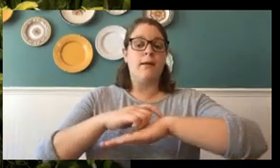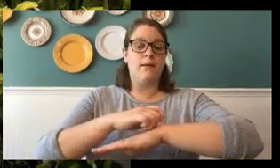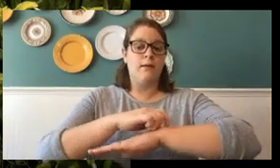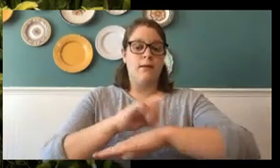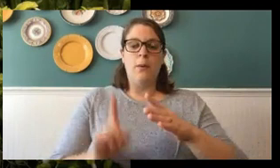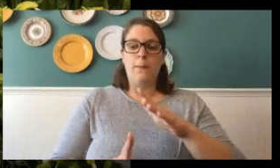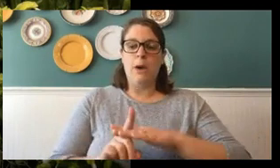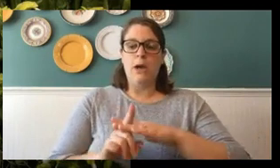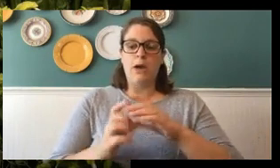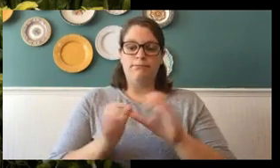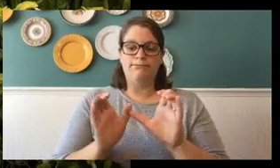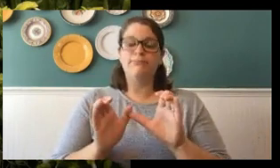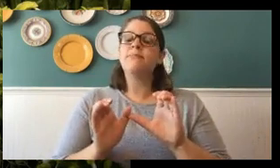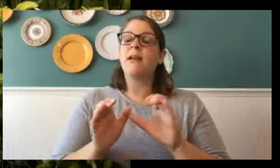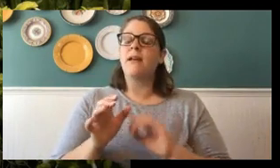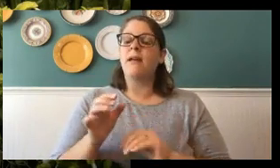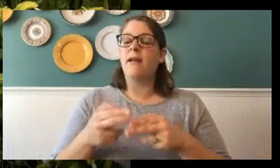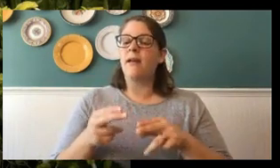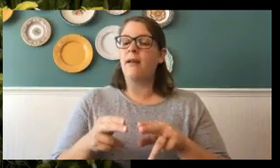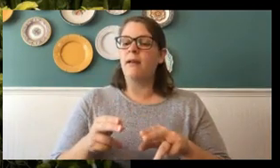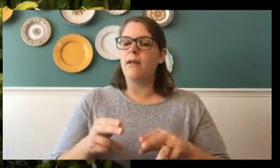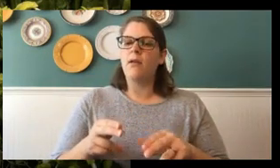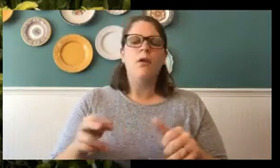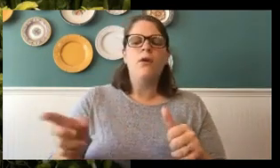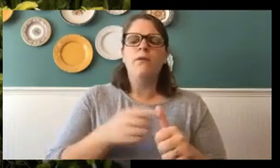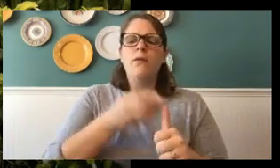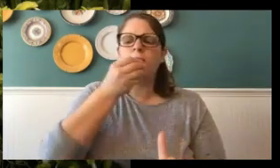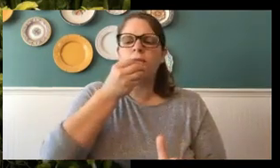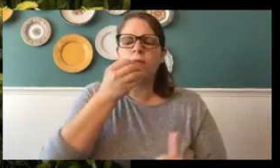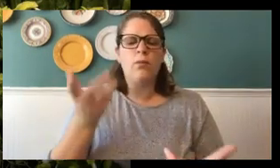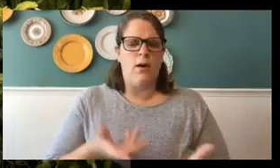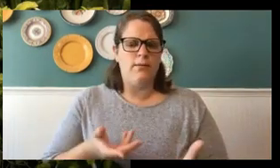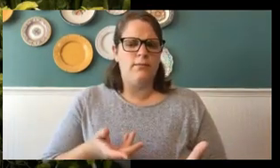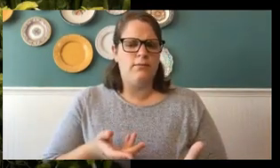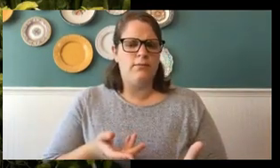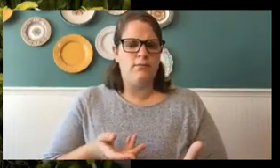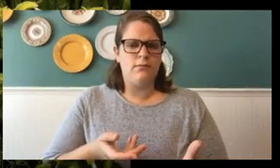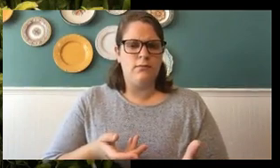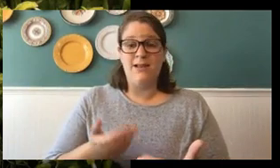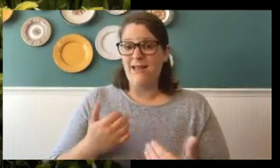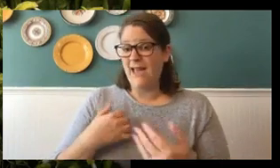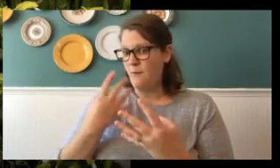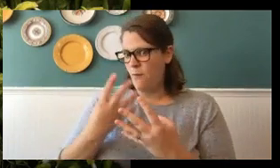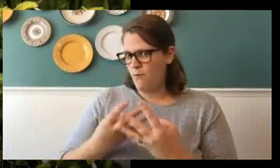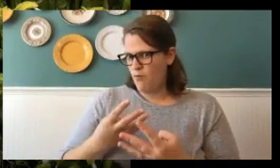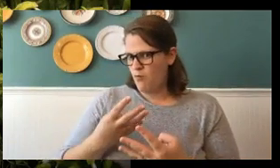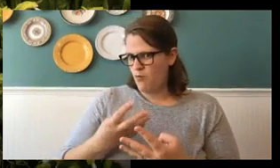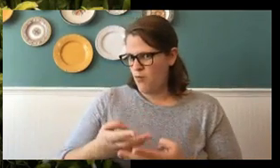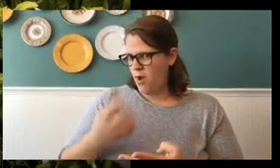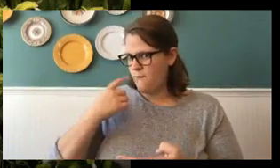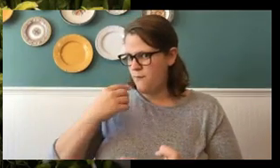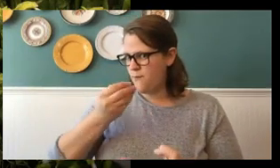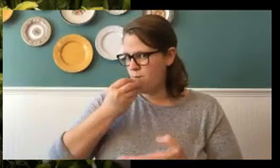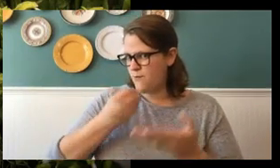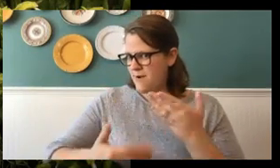egg, what is the caterpillar's very first meal? Does it have waffles? I had waffles for breakfast